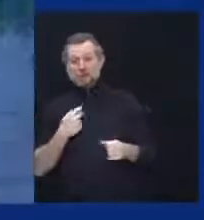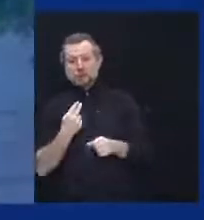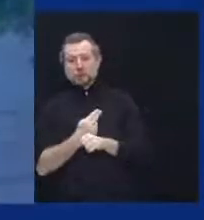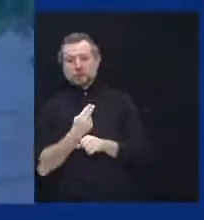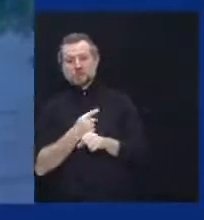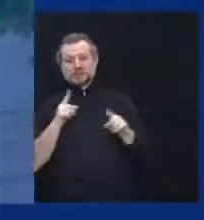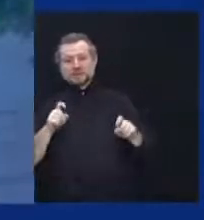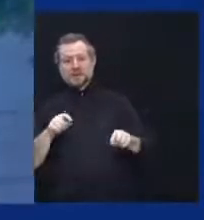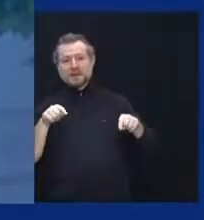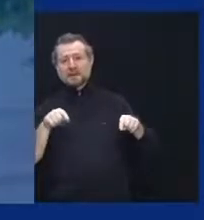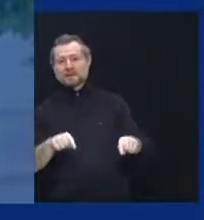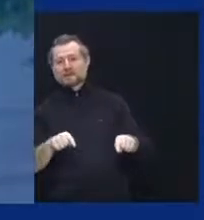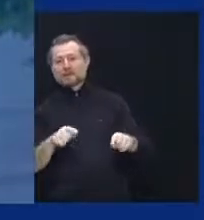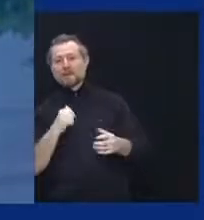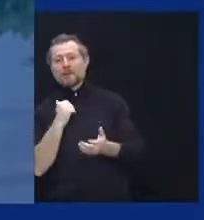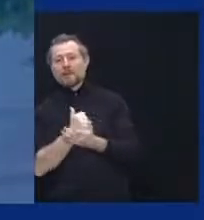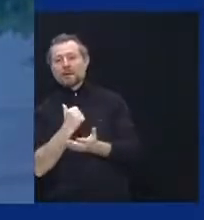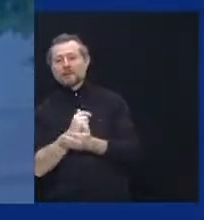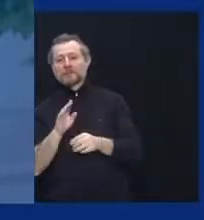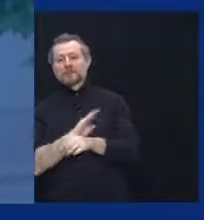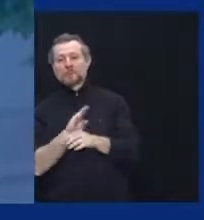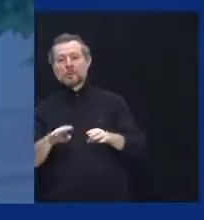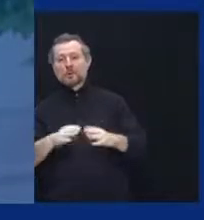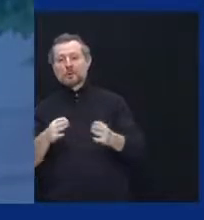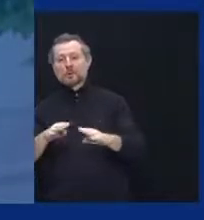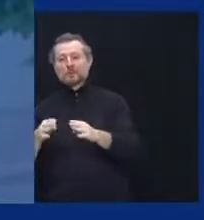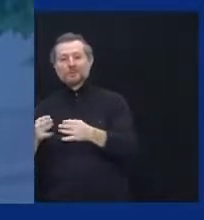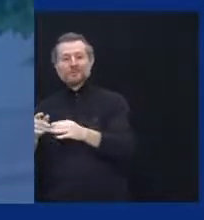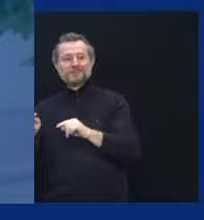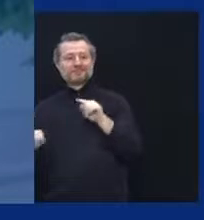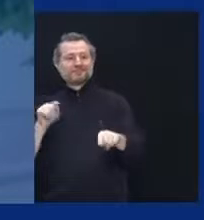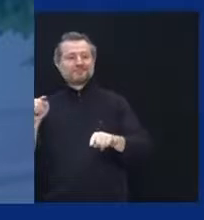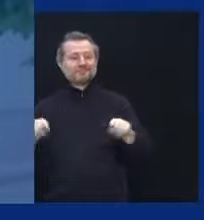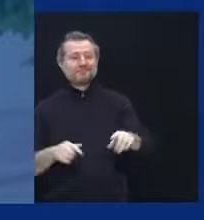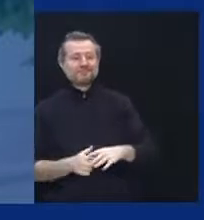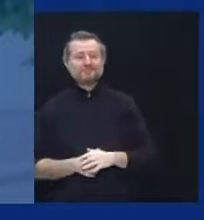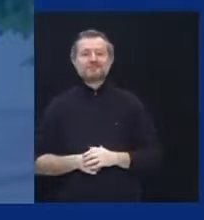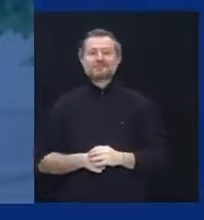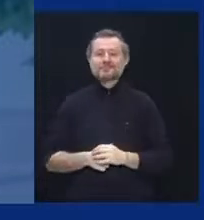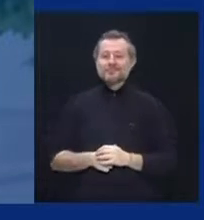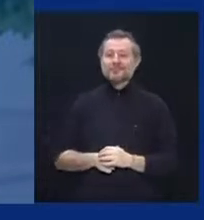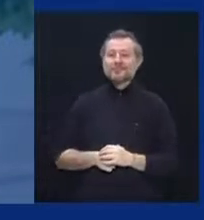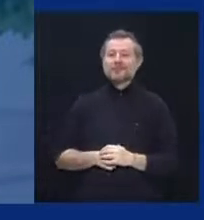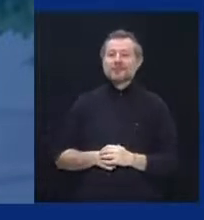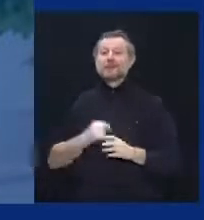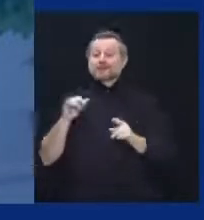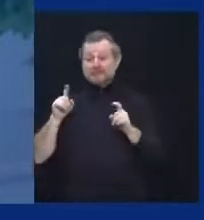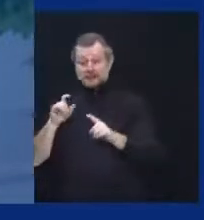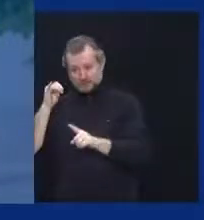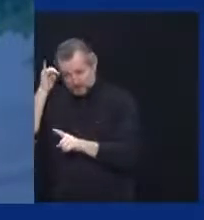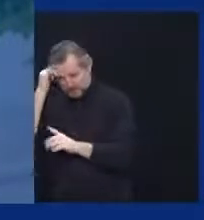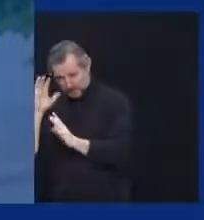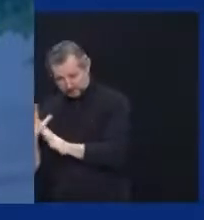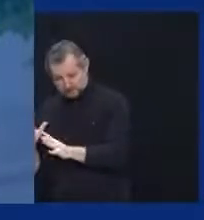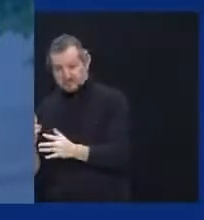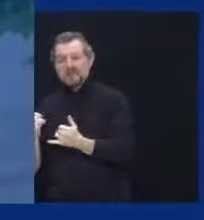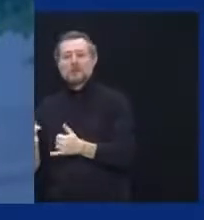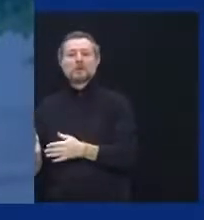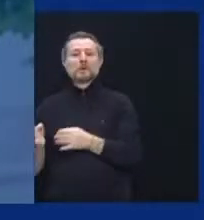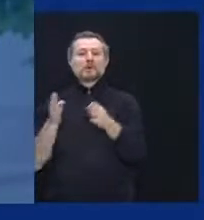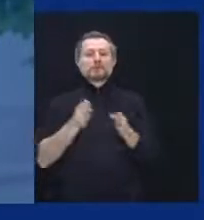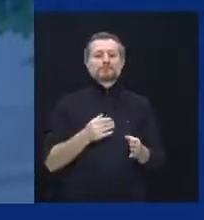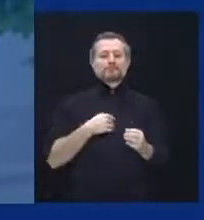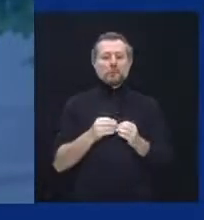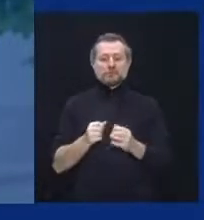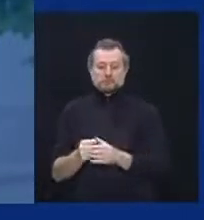key to reopening events. And we tested it in Buffalo, and we want to start to expand it. We're going